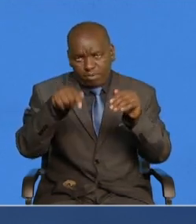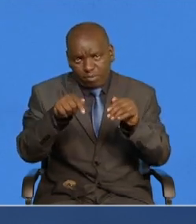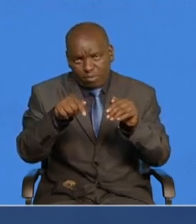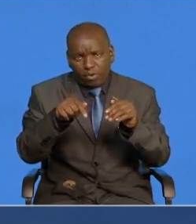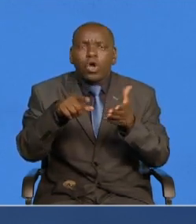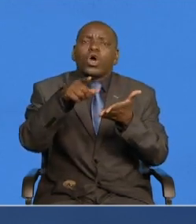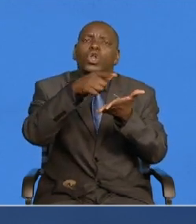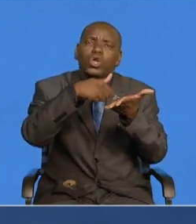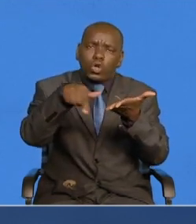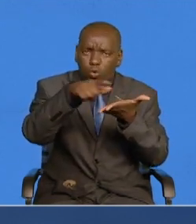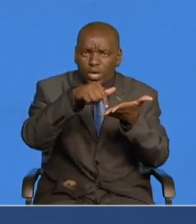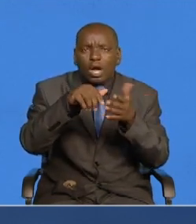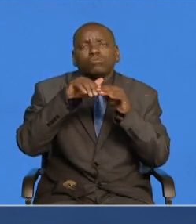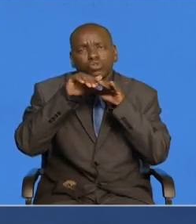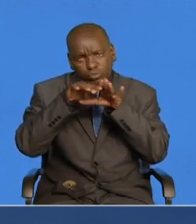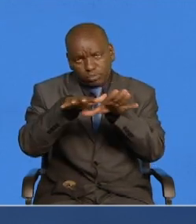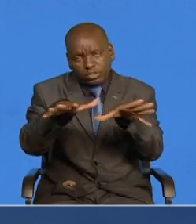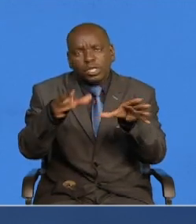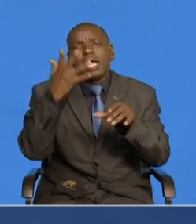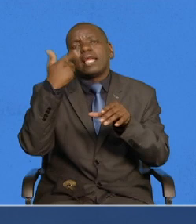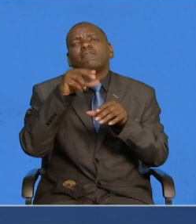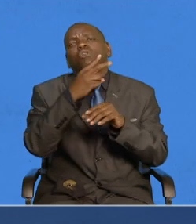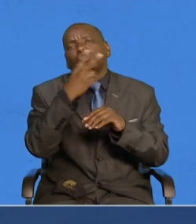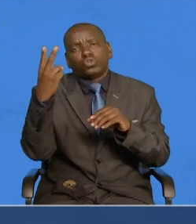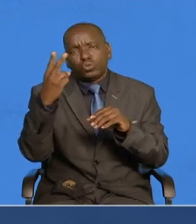as Community Transmission Level 2,